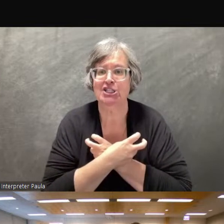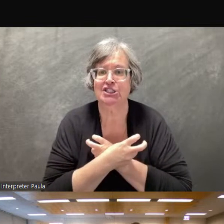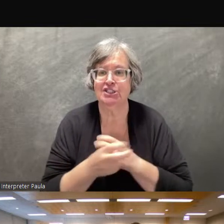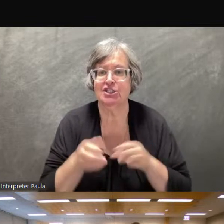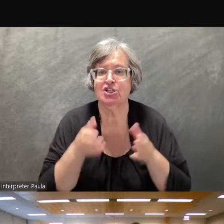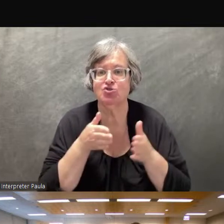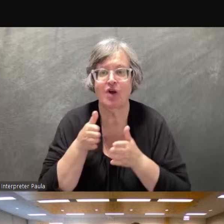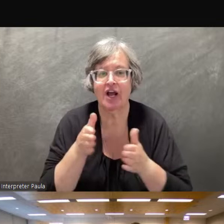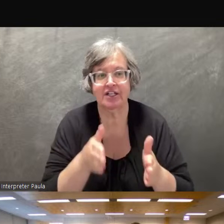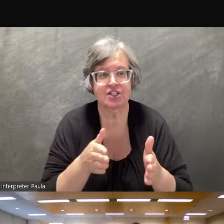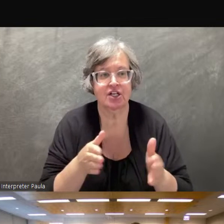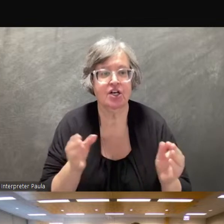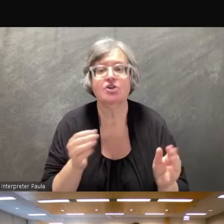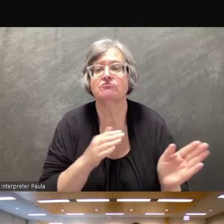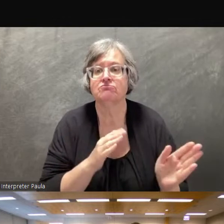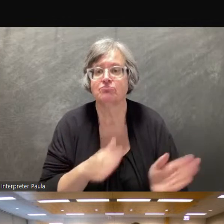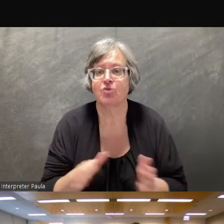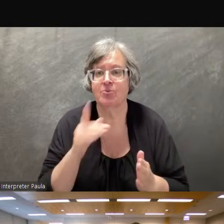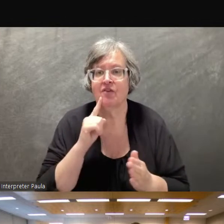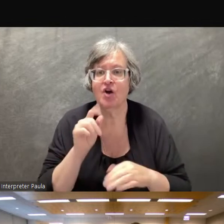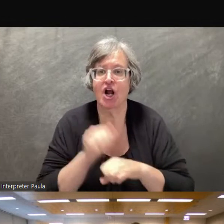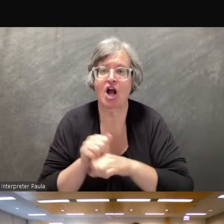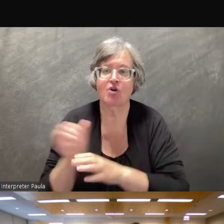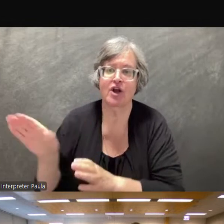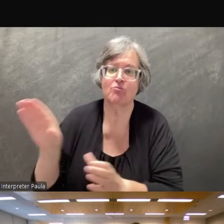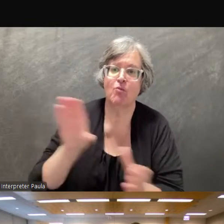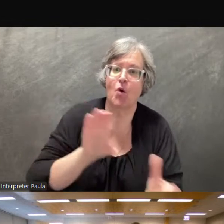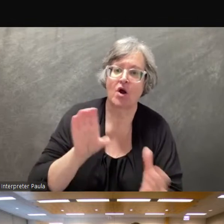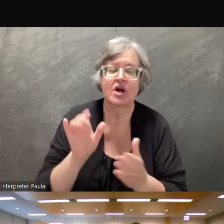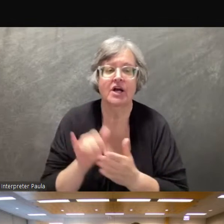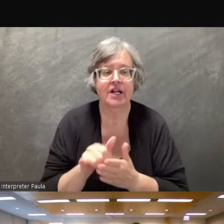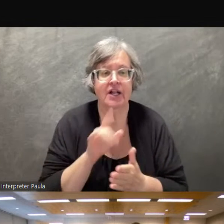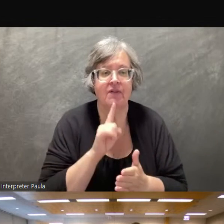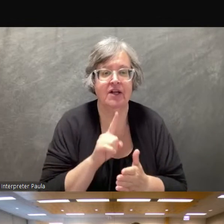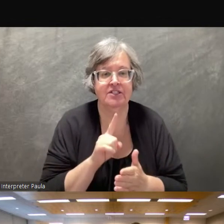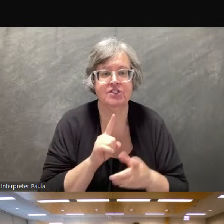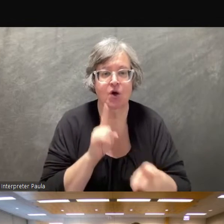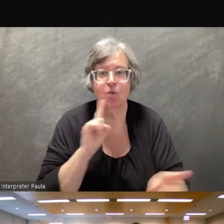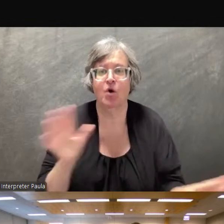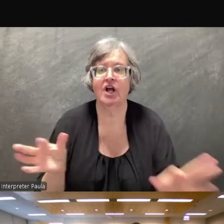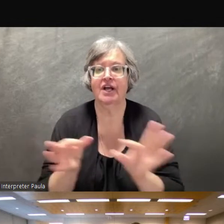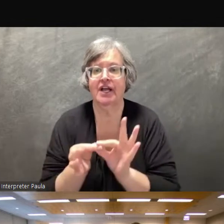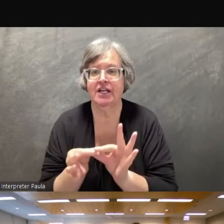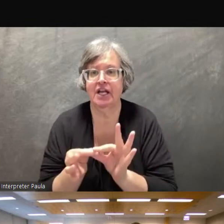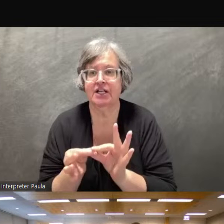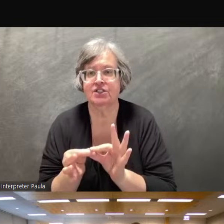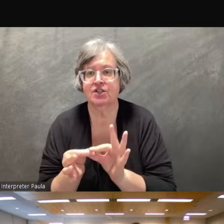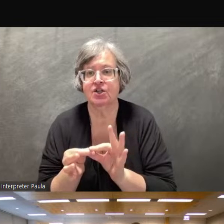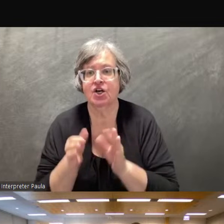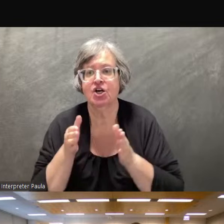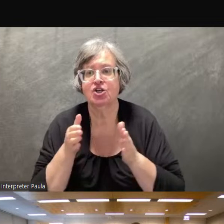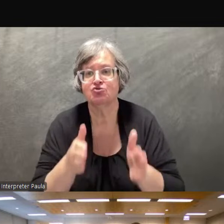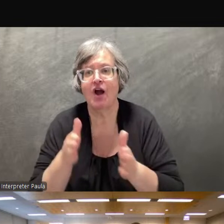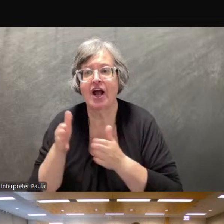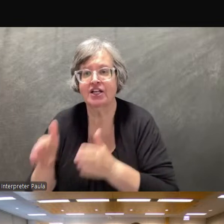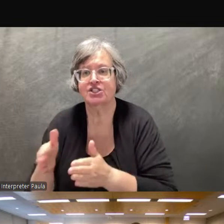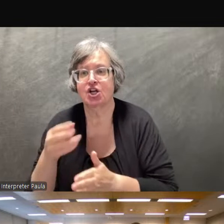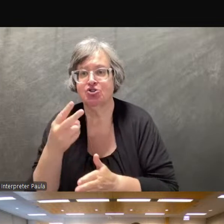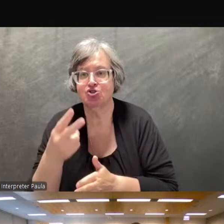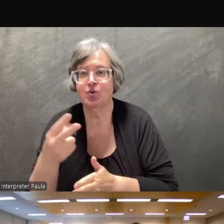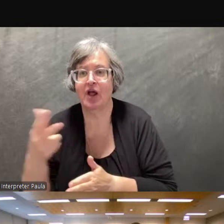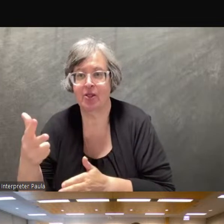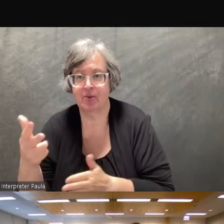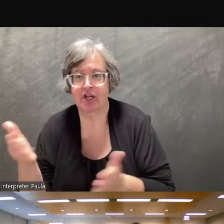plate assemblies that they're prepping for a concrete pour. This is the diamond that will connect ultimately tracks 2 and 3 out